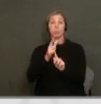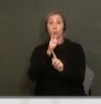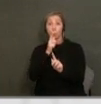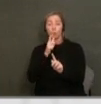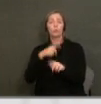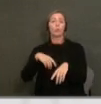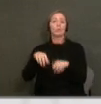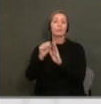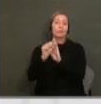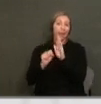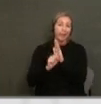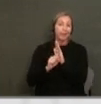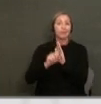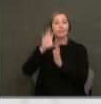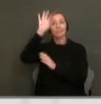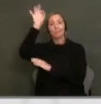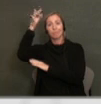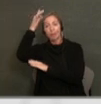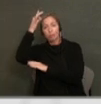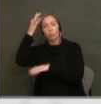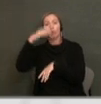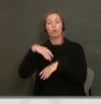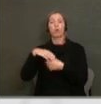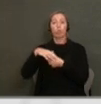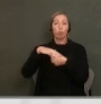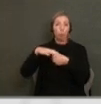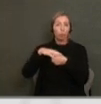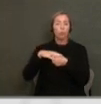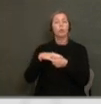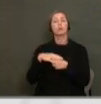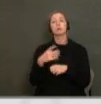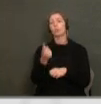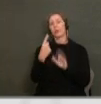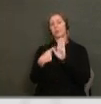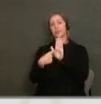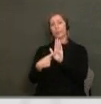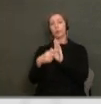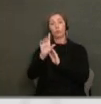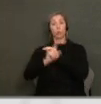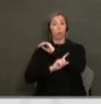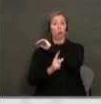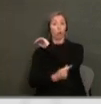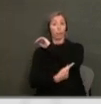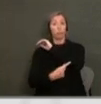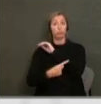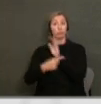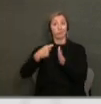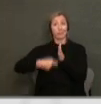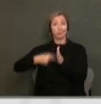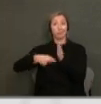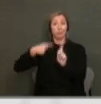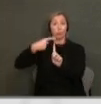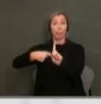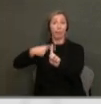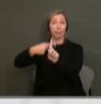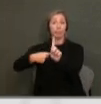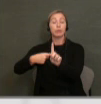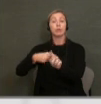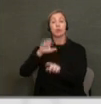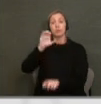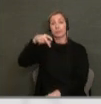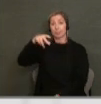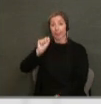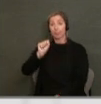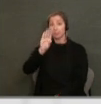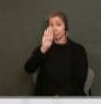local ordinances. To give you an example, your garbage fee that you pay on your CPS bill on a monthly basis, that is